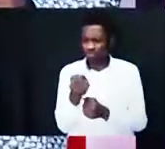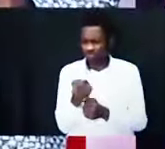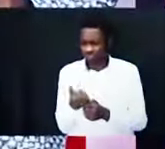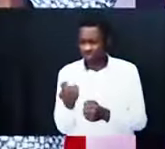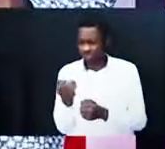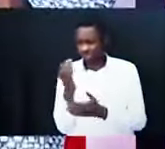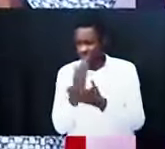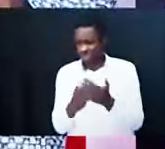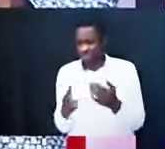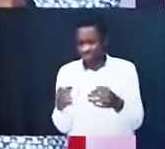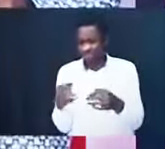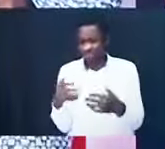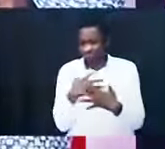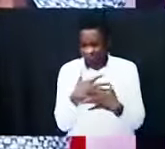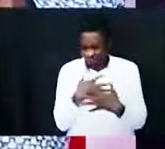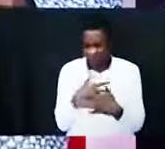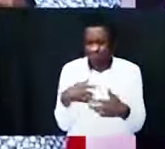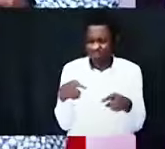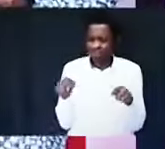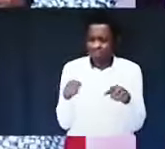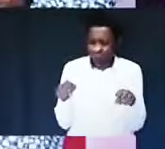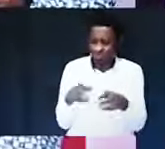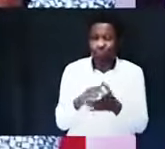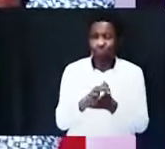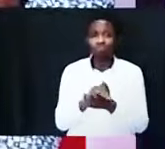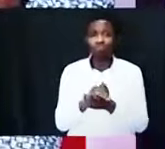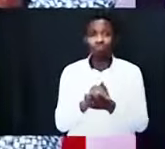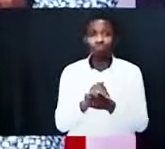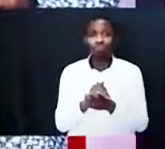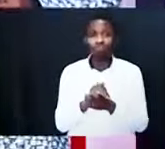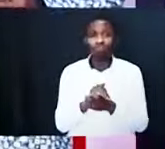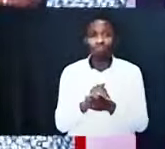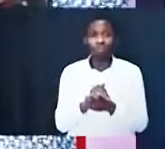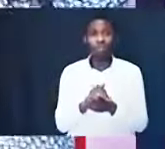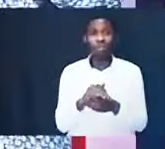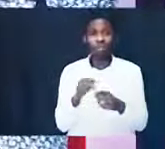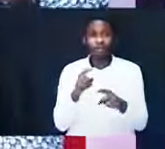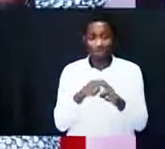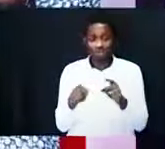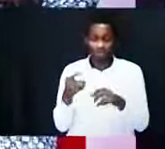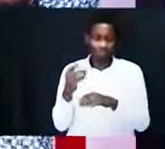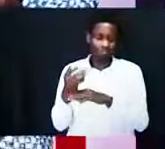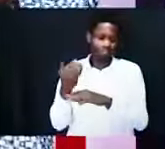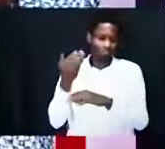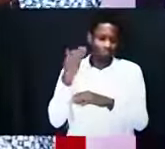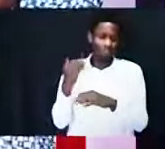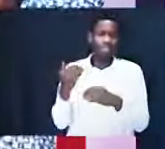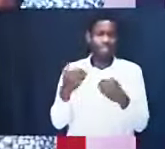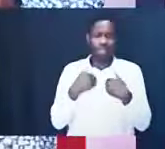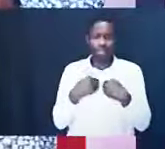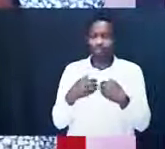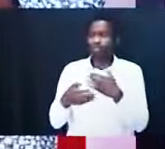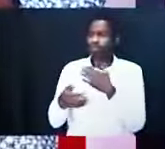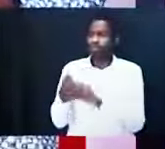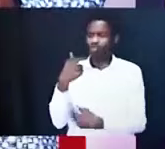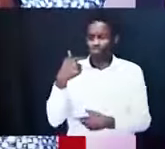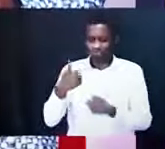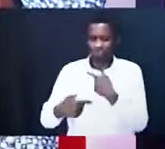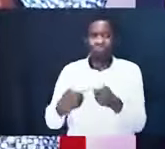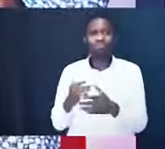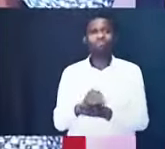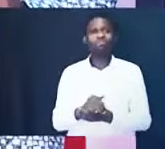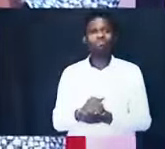trembling, but behind him was the grace of God. Grace of God.